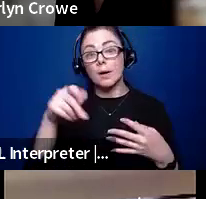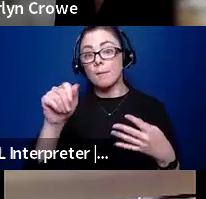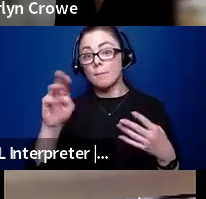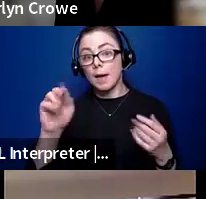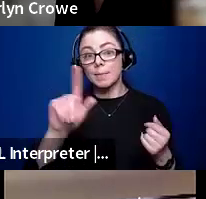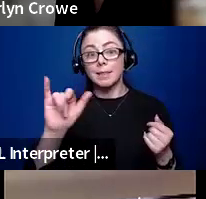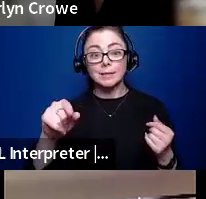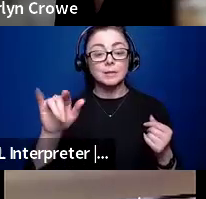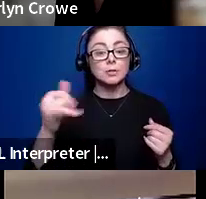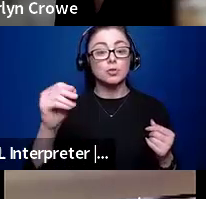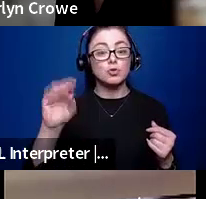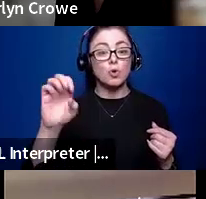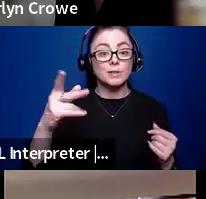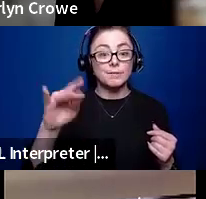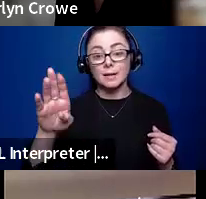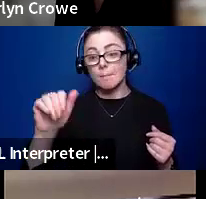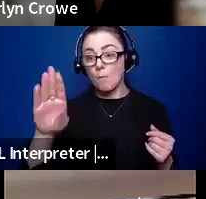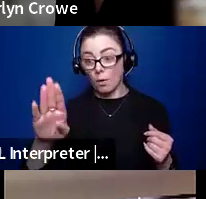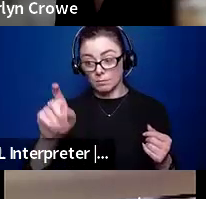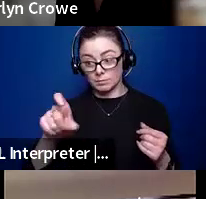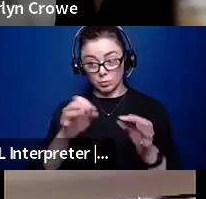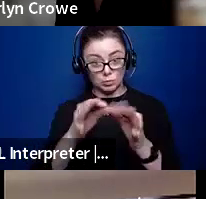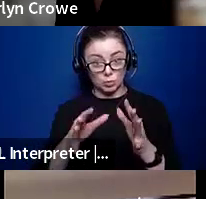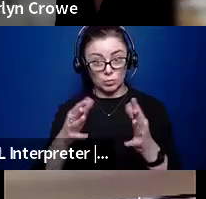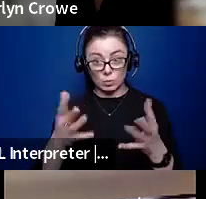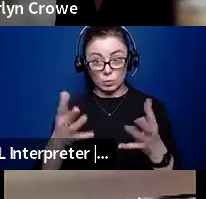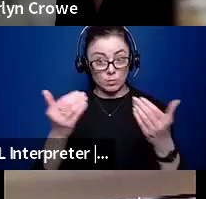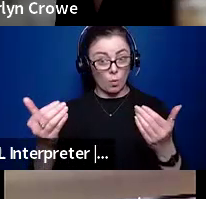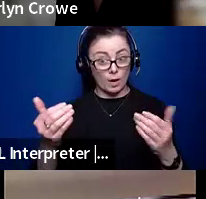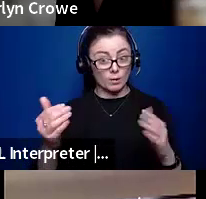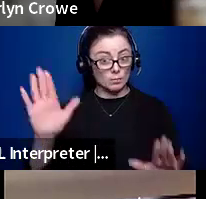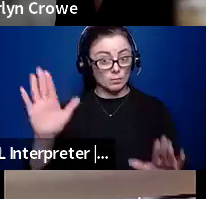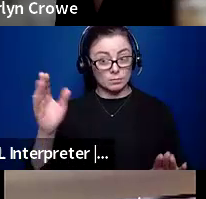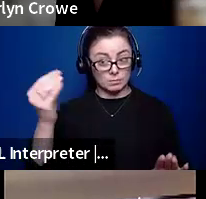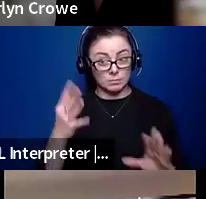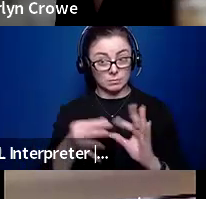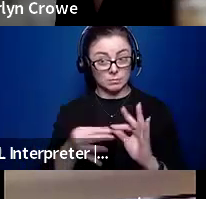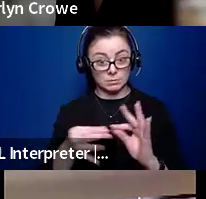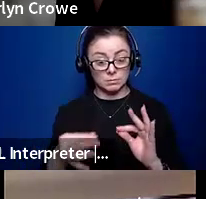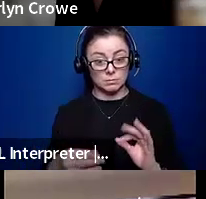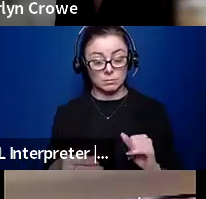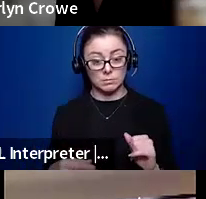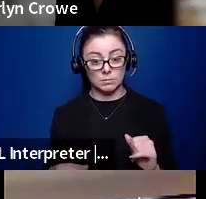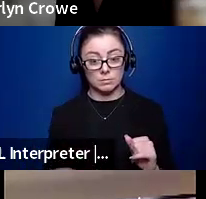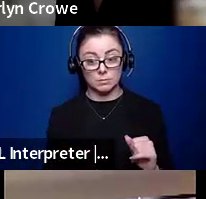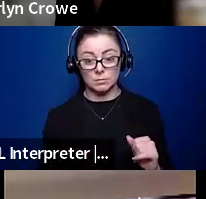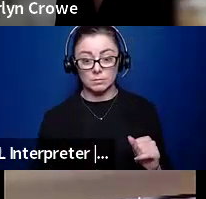or Barb, did you need the interpreter? If anybody does, just speak up, please. No.